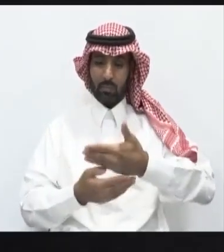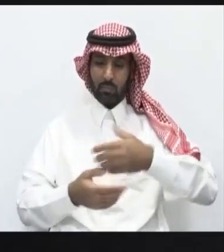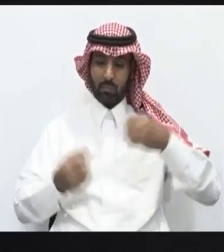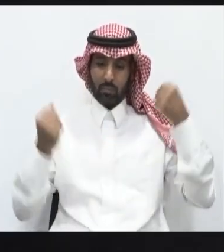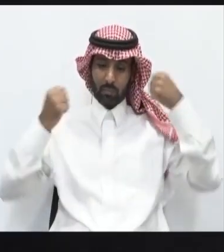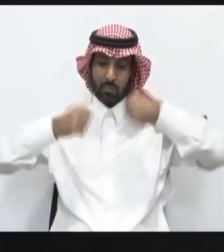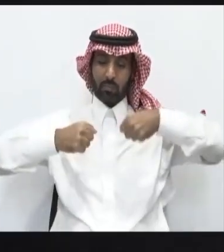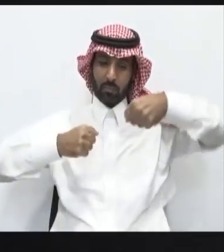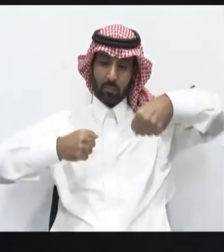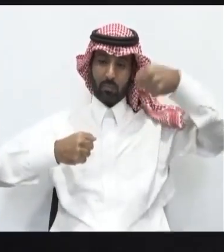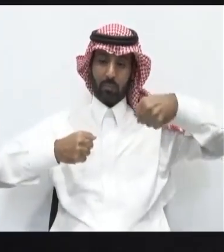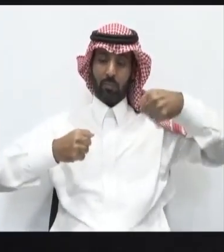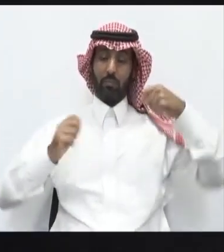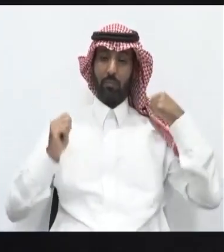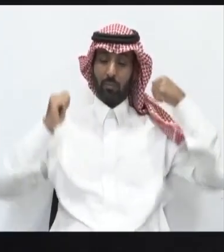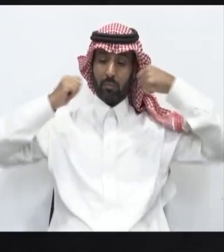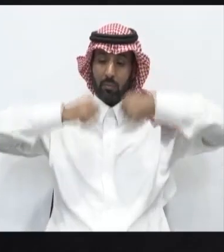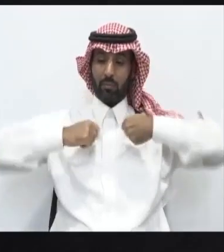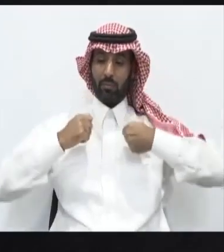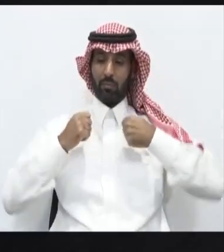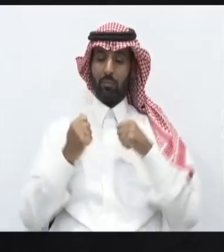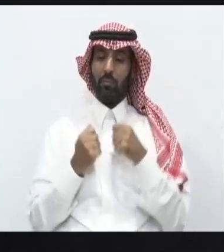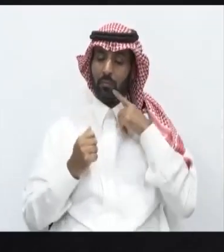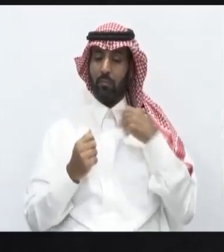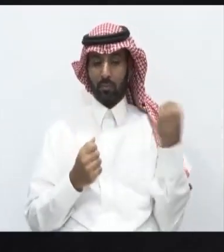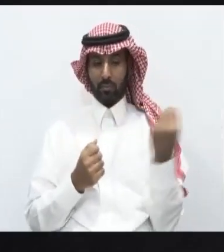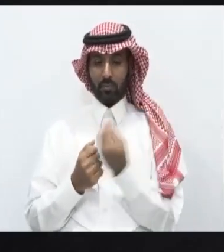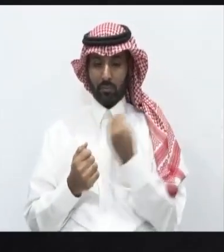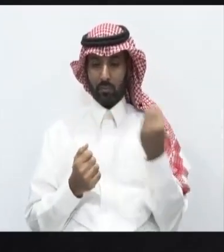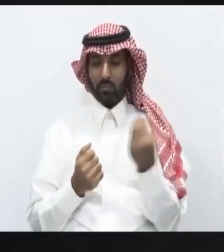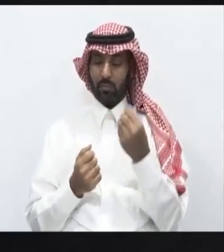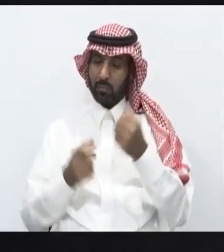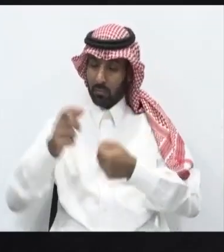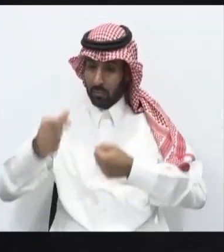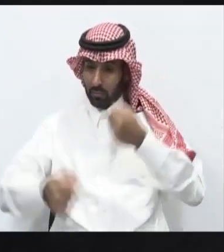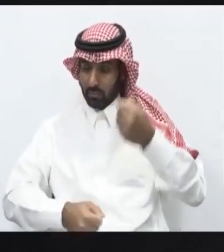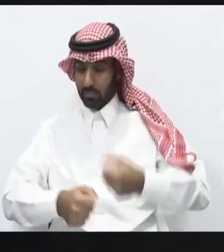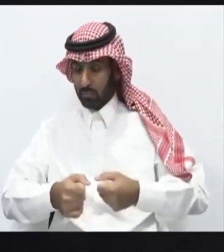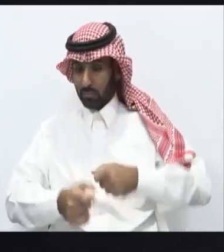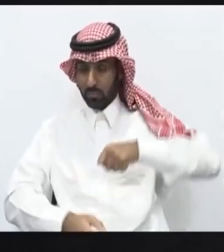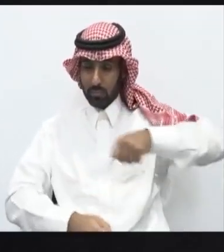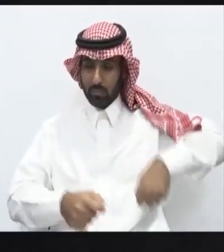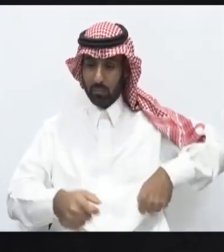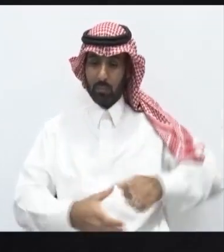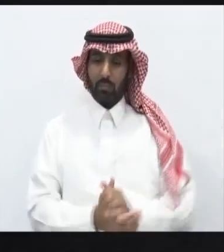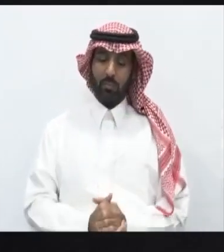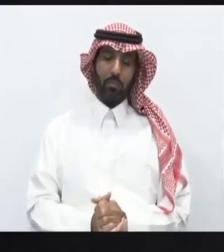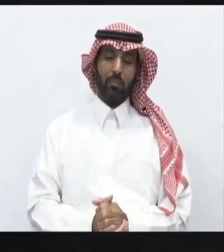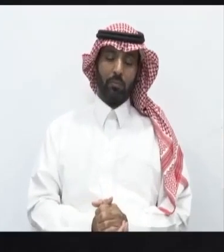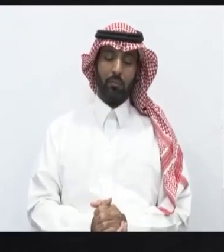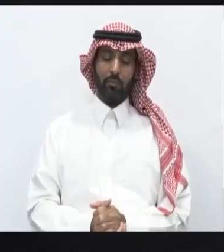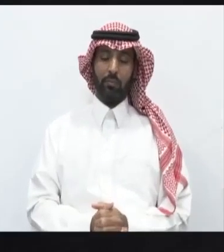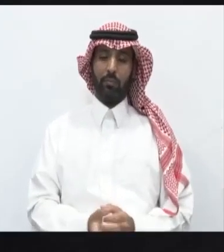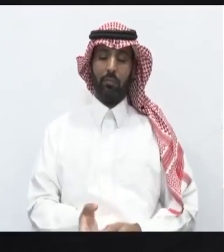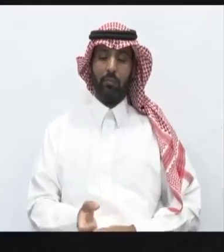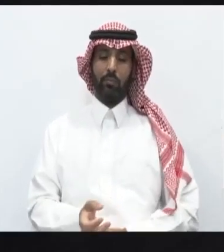backpack. You take your backpack and you go hiking or mountain climbing. This is